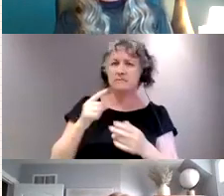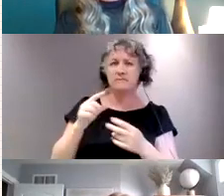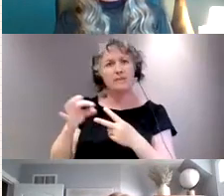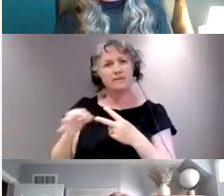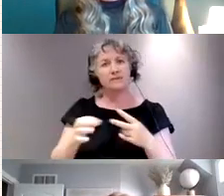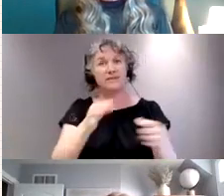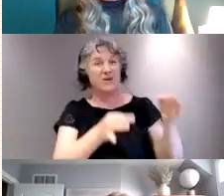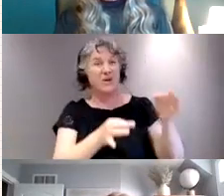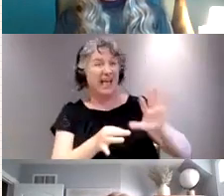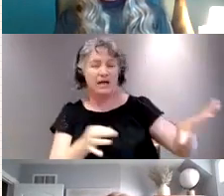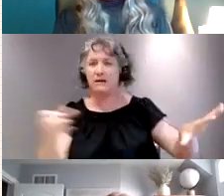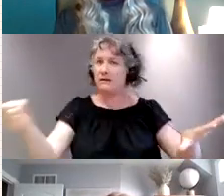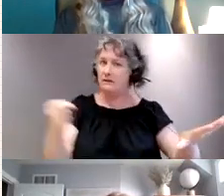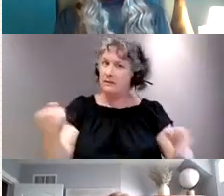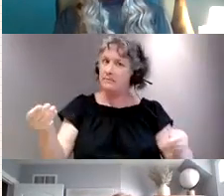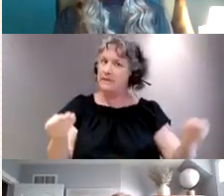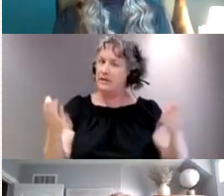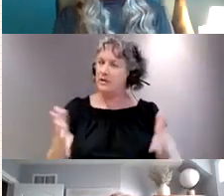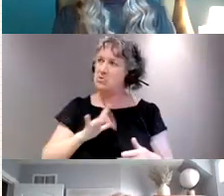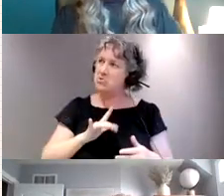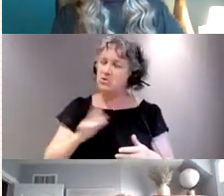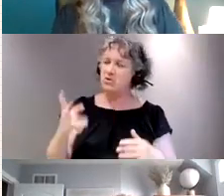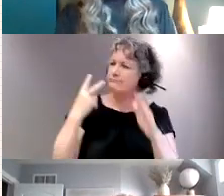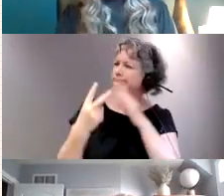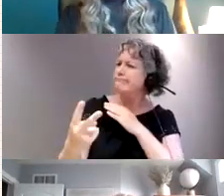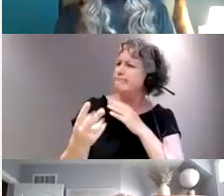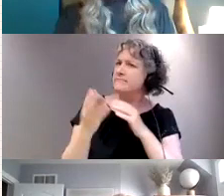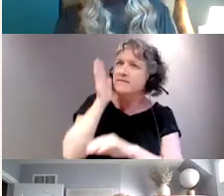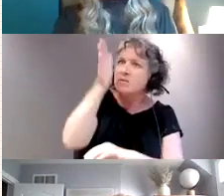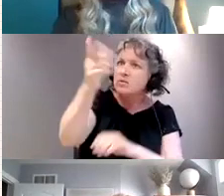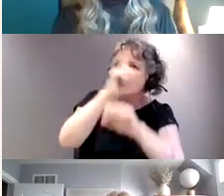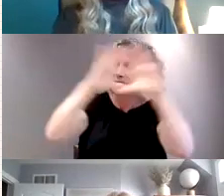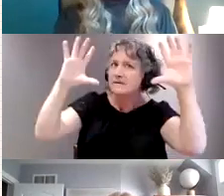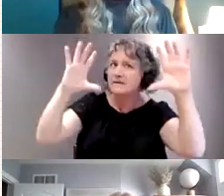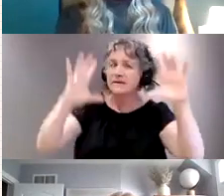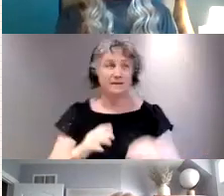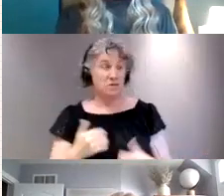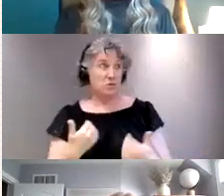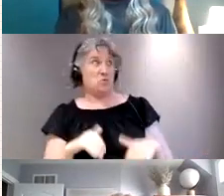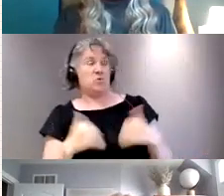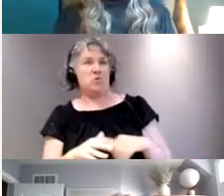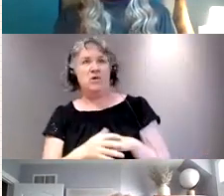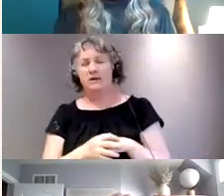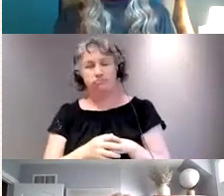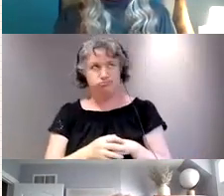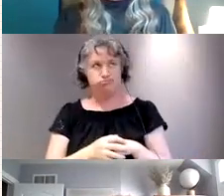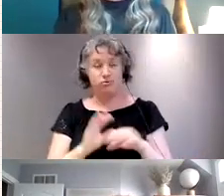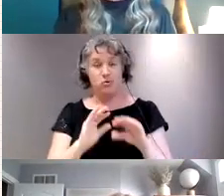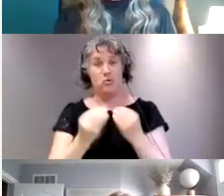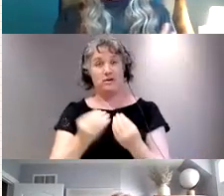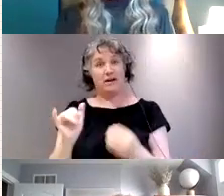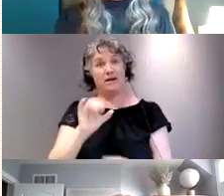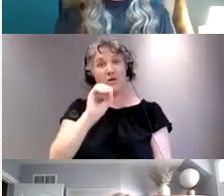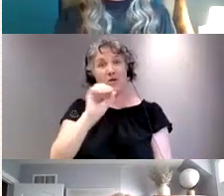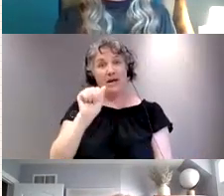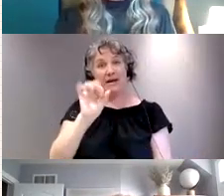use and go through? So we're really looking for your insight on this. Oh, goodness. It is through organizations like OAFM